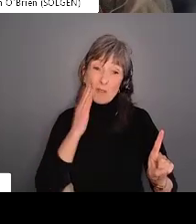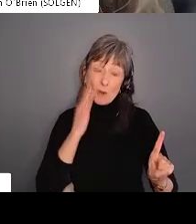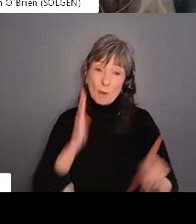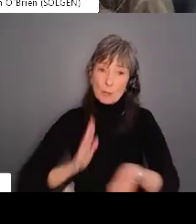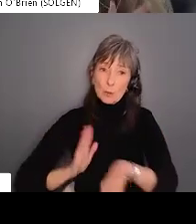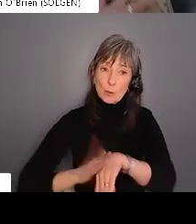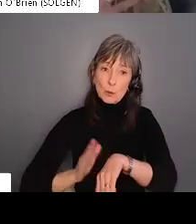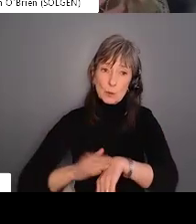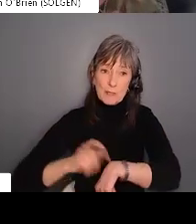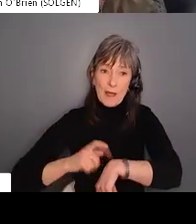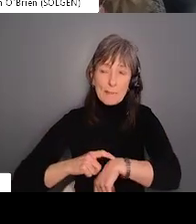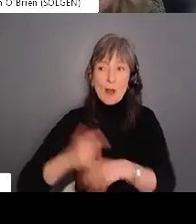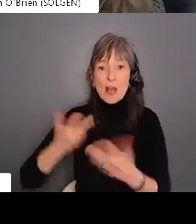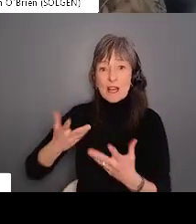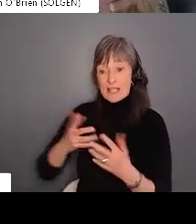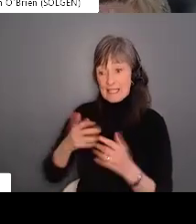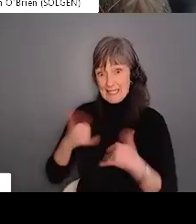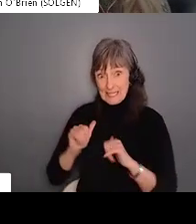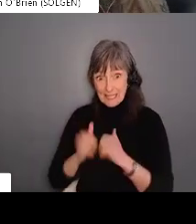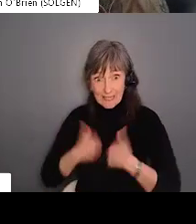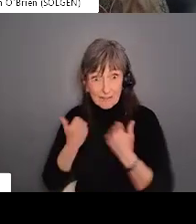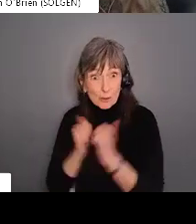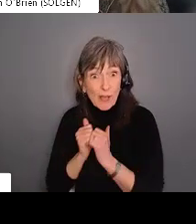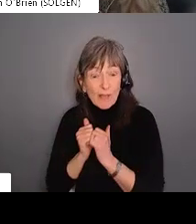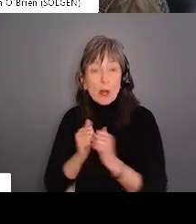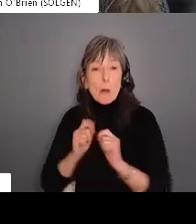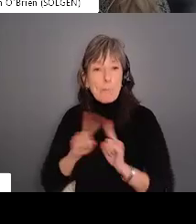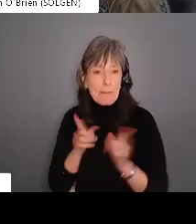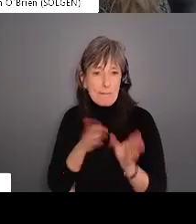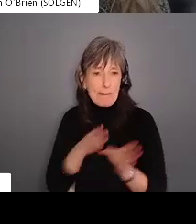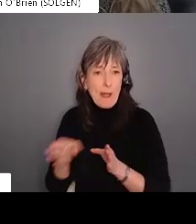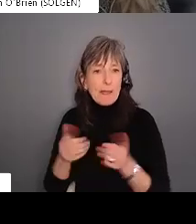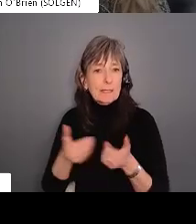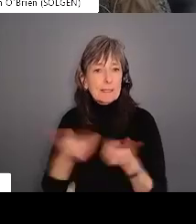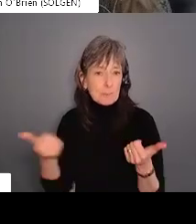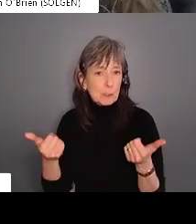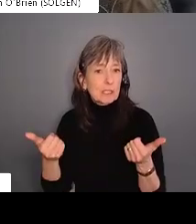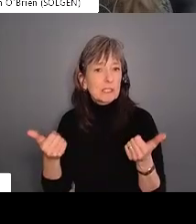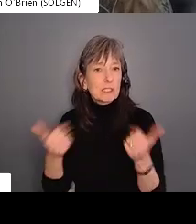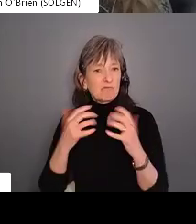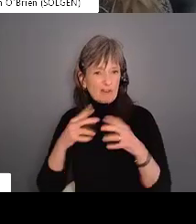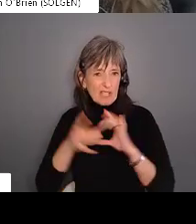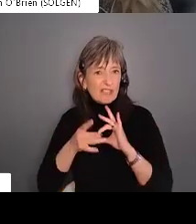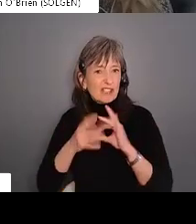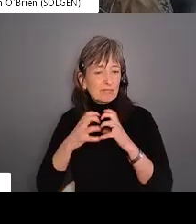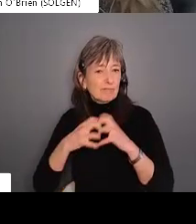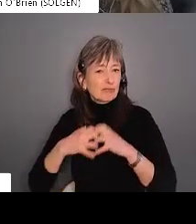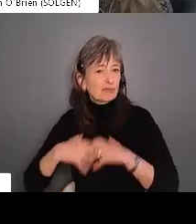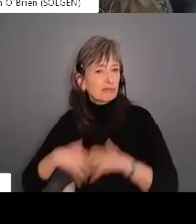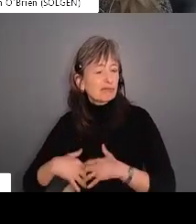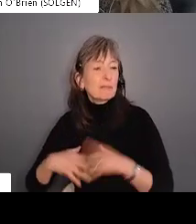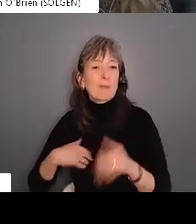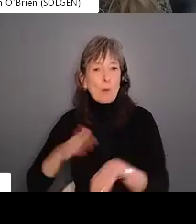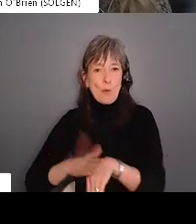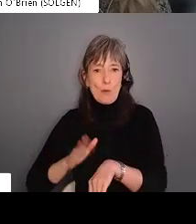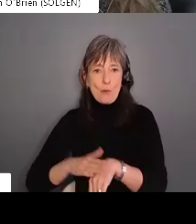is breaking down or they're separating. And so we've seen this happen in a lot of cases as well. And one thing that we have highlighted